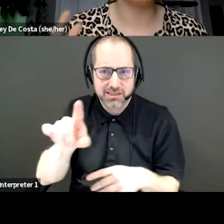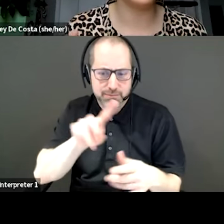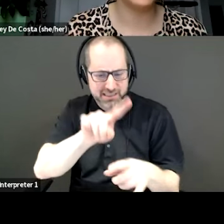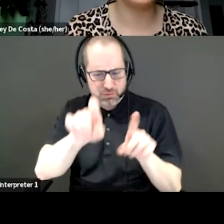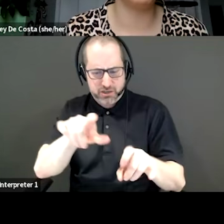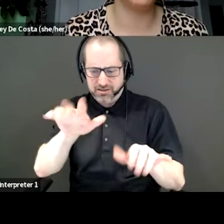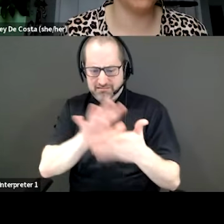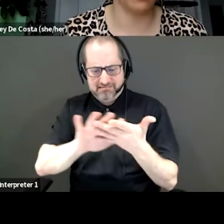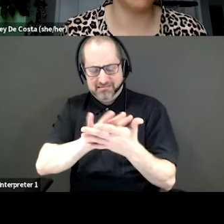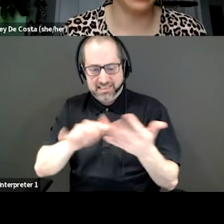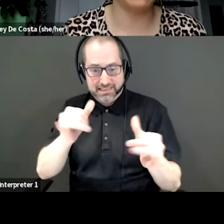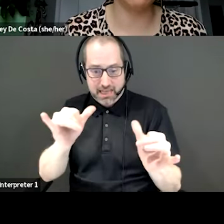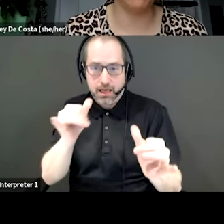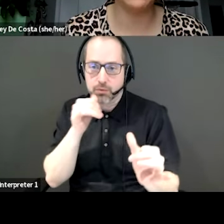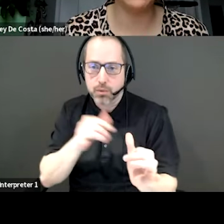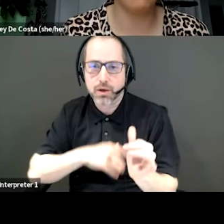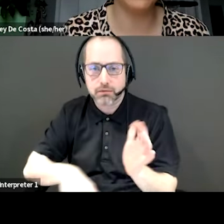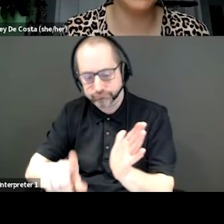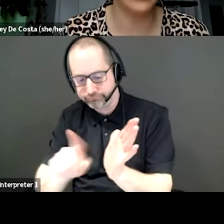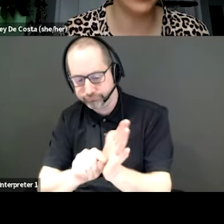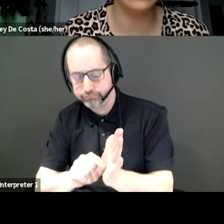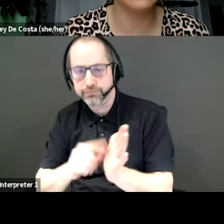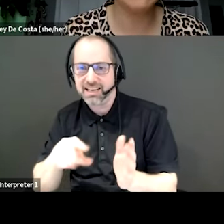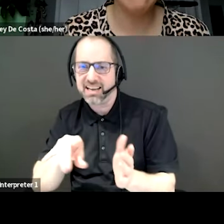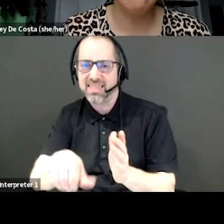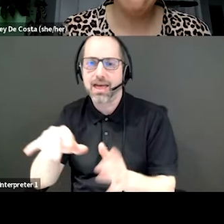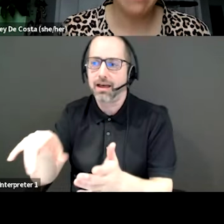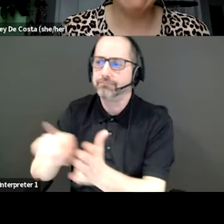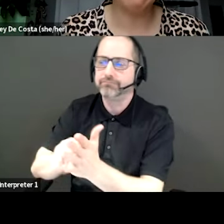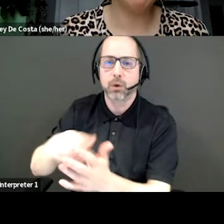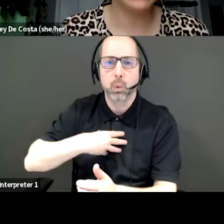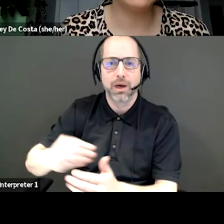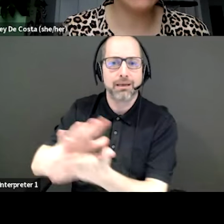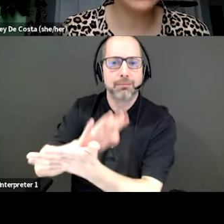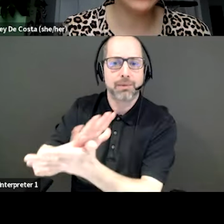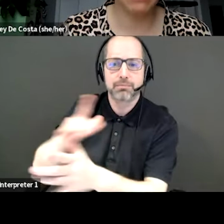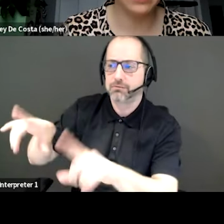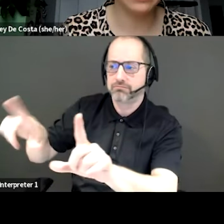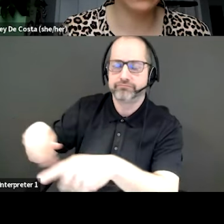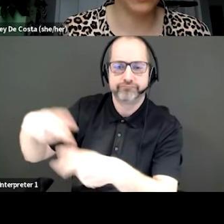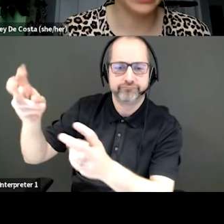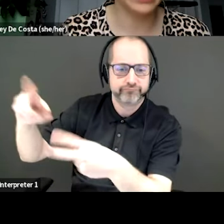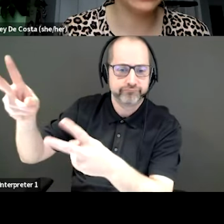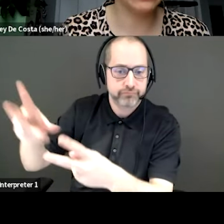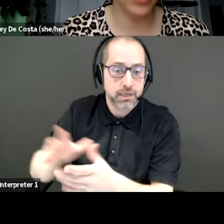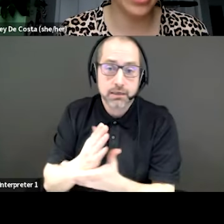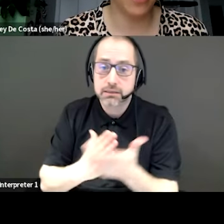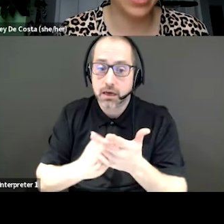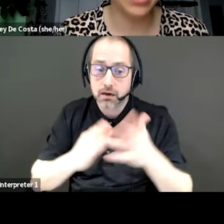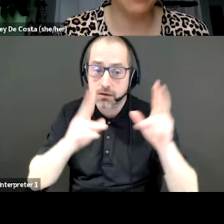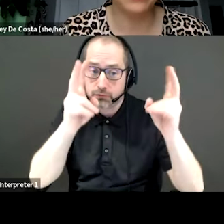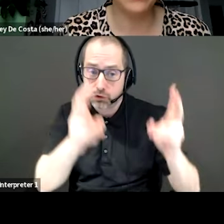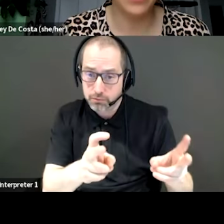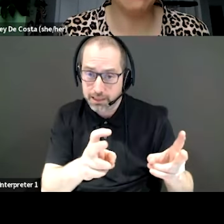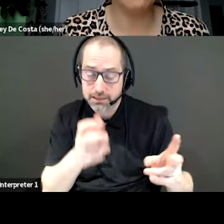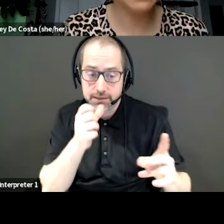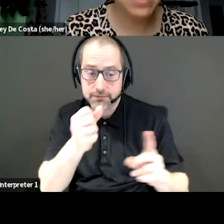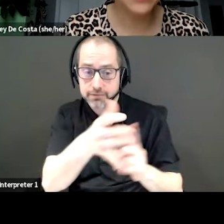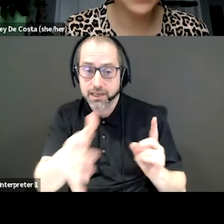there'll be something tangible to walk away with from these conversations. And some of the topics we're going to explore in our We Can Do